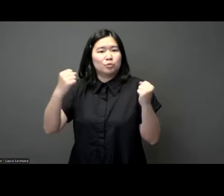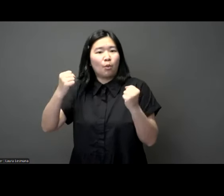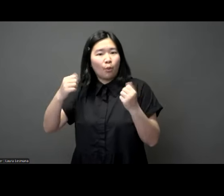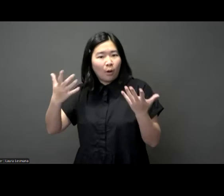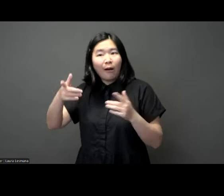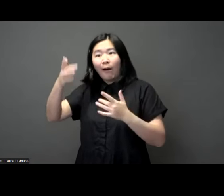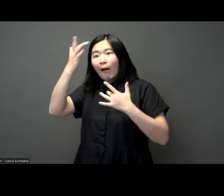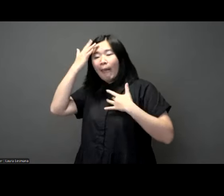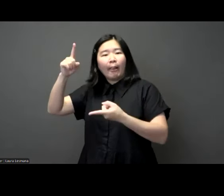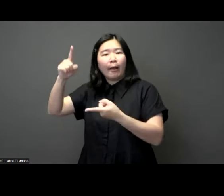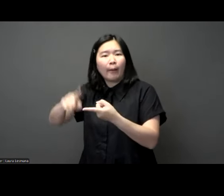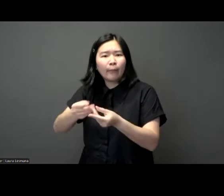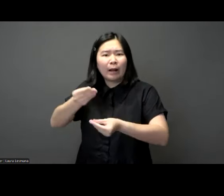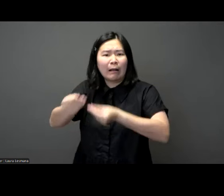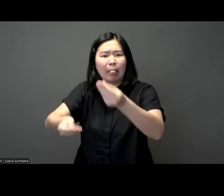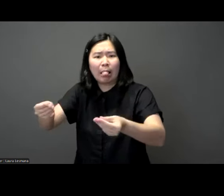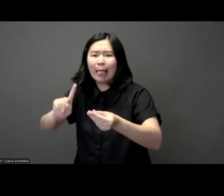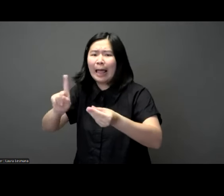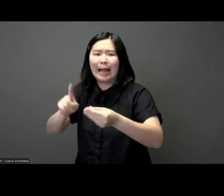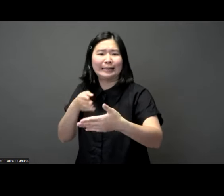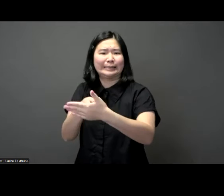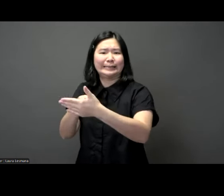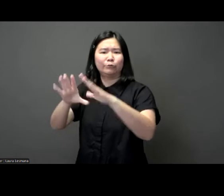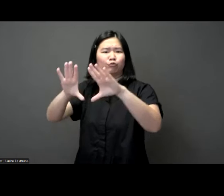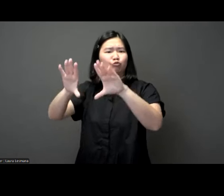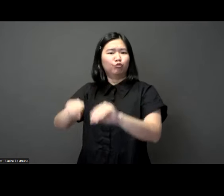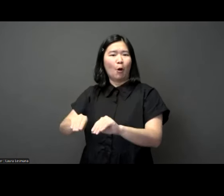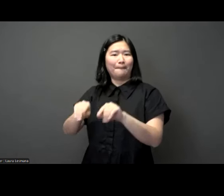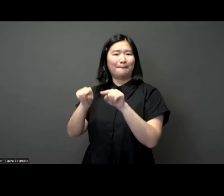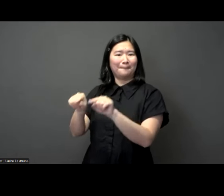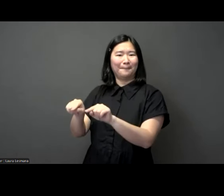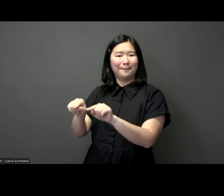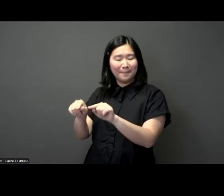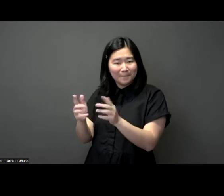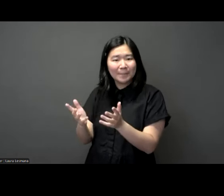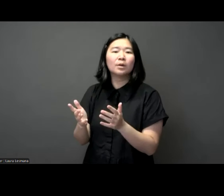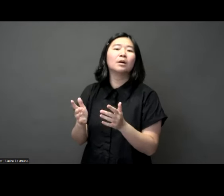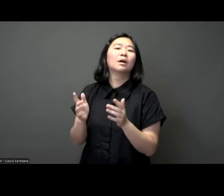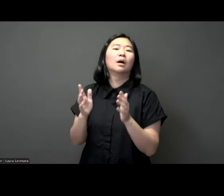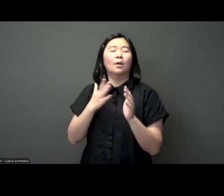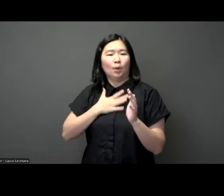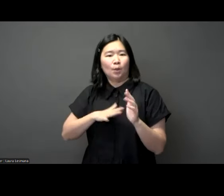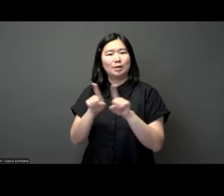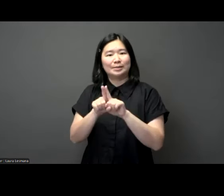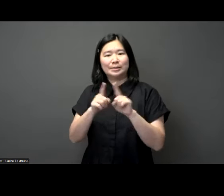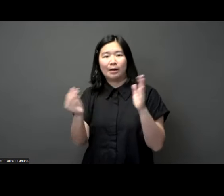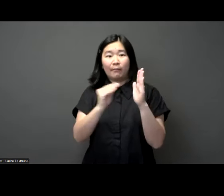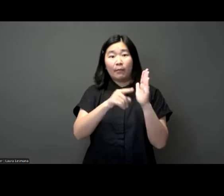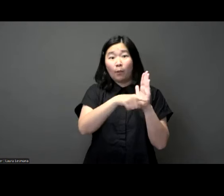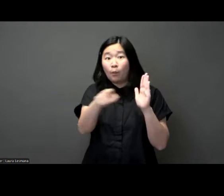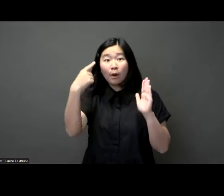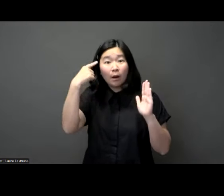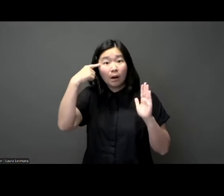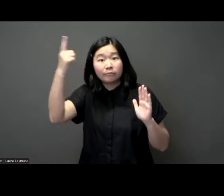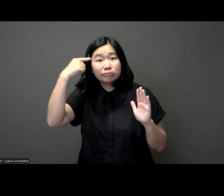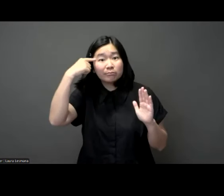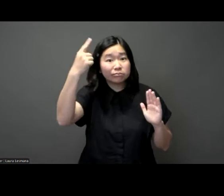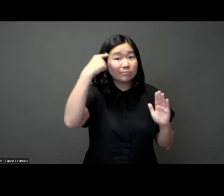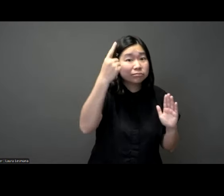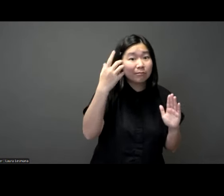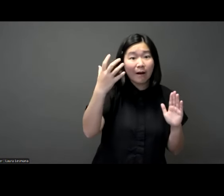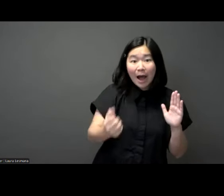interventions that will overcome specific barriers, access barriers, ensuring that access and adherence